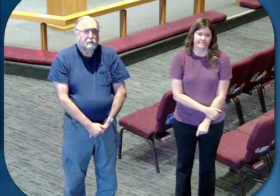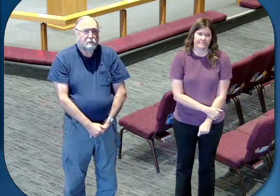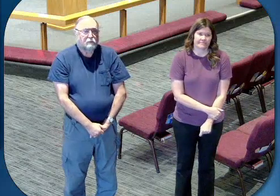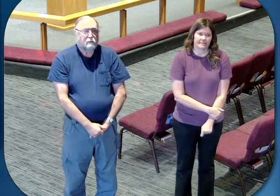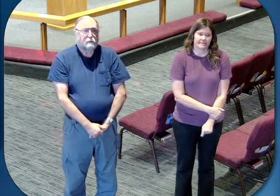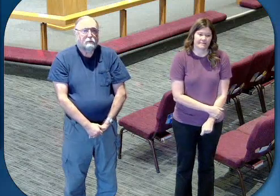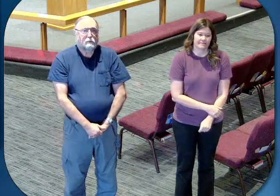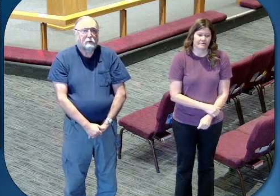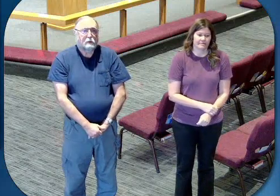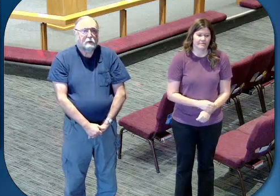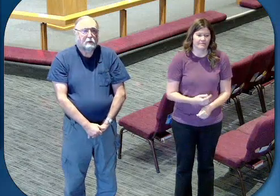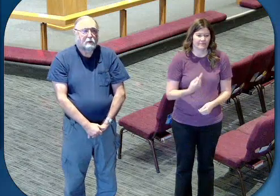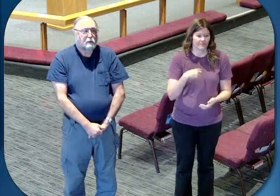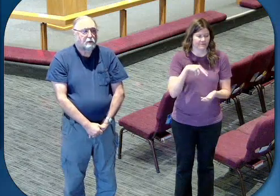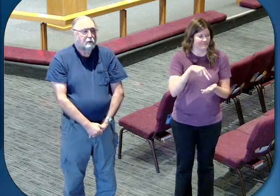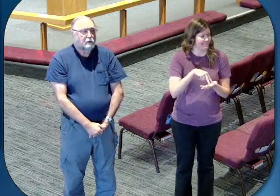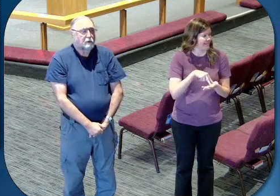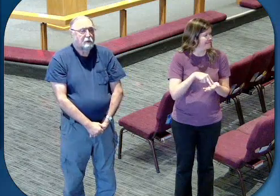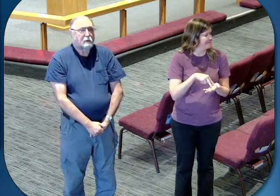Please stand.